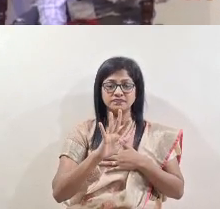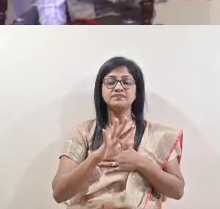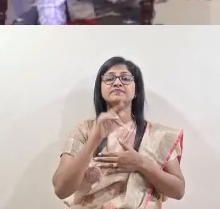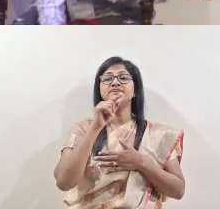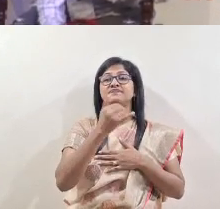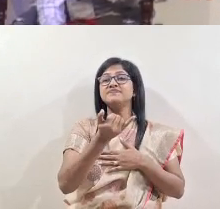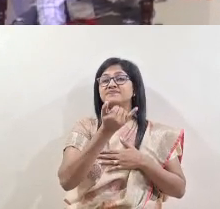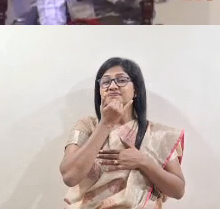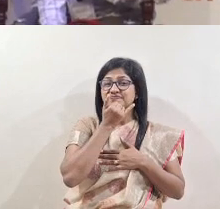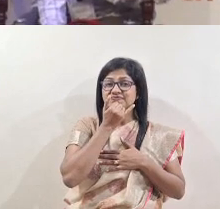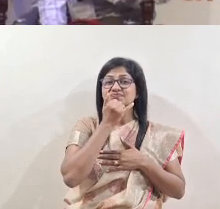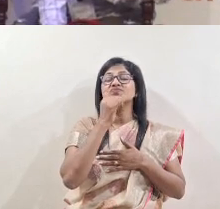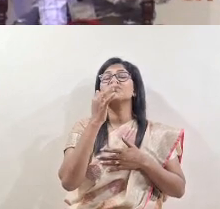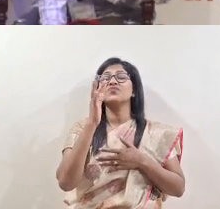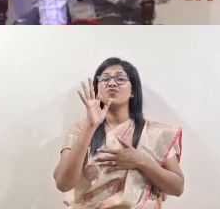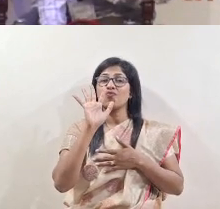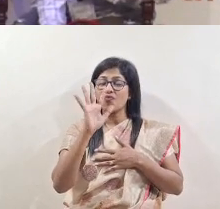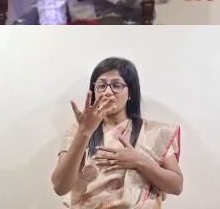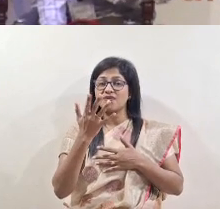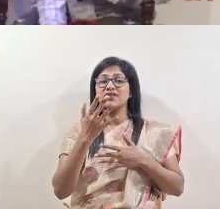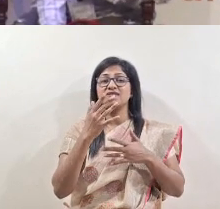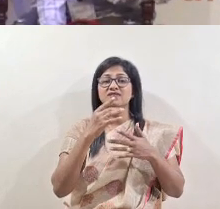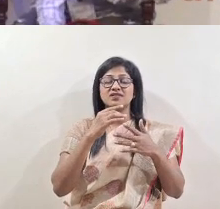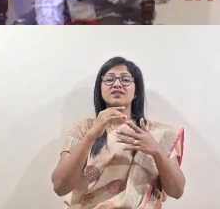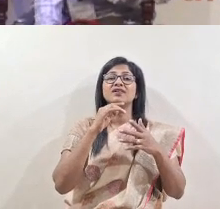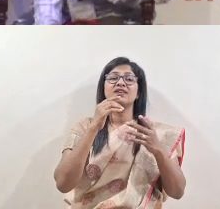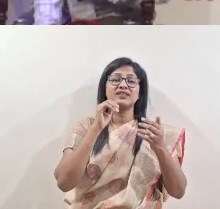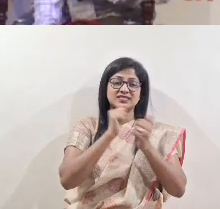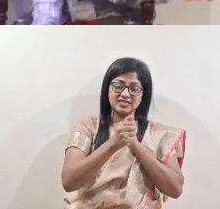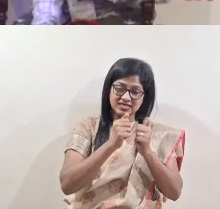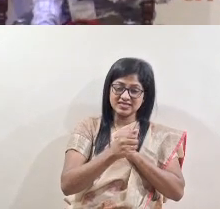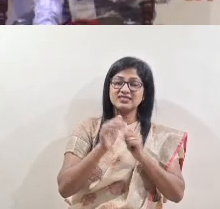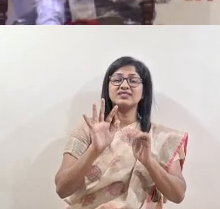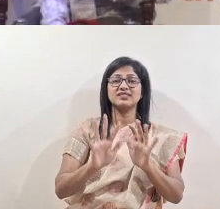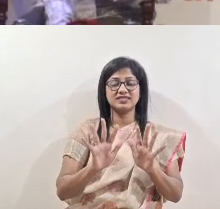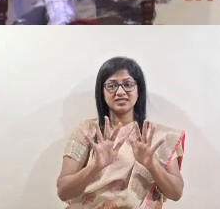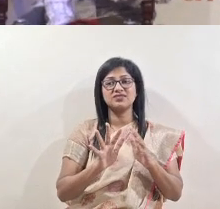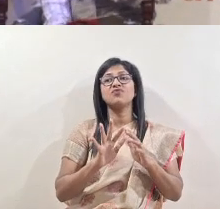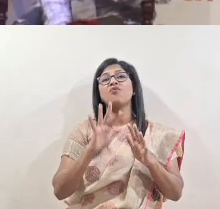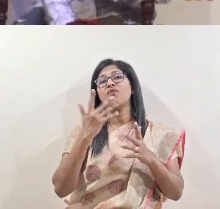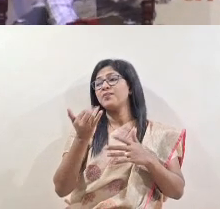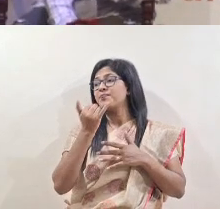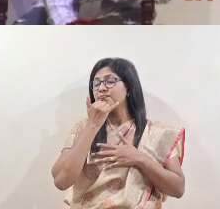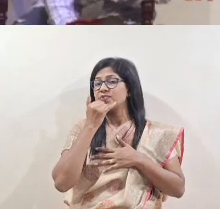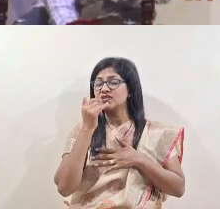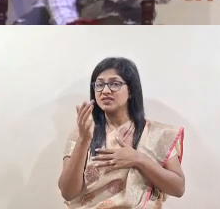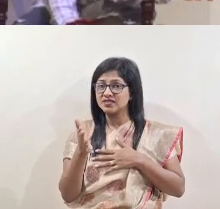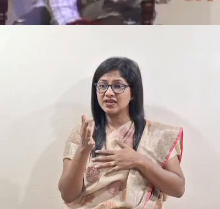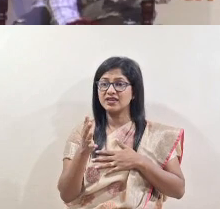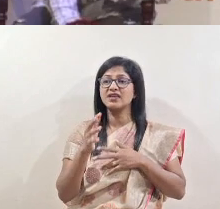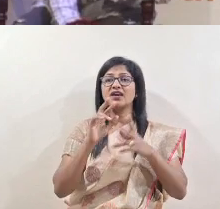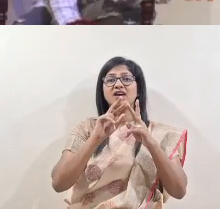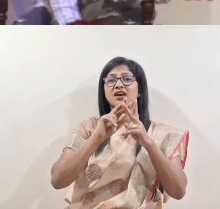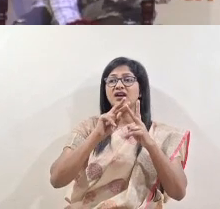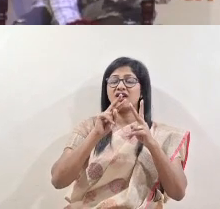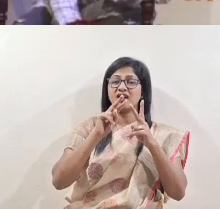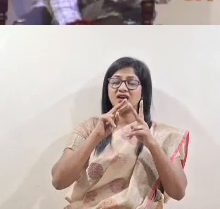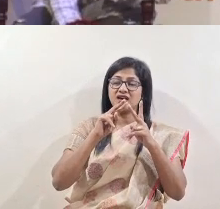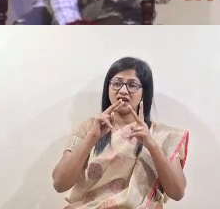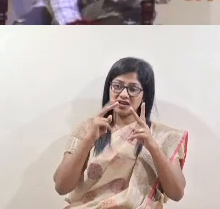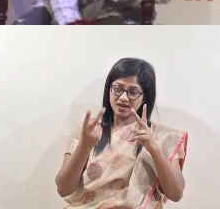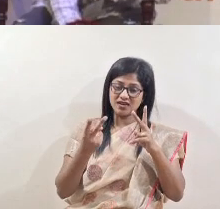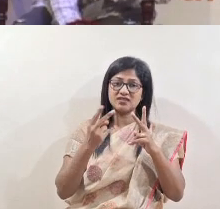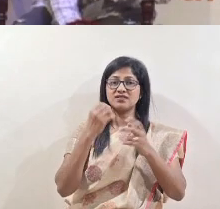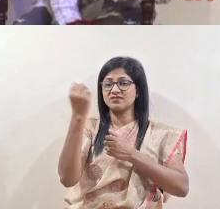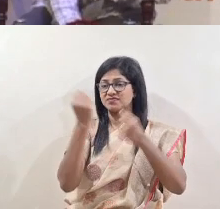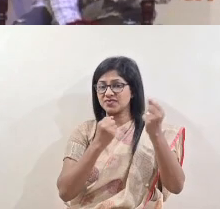mistake or fault, you can say, of the pedestrians when they get involved into accidents. Sometimes it could be the mistake of the other, say, the